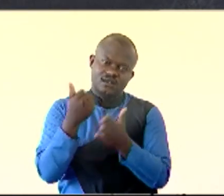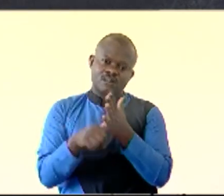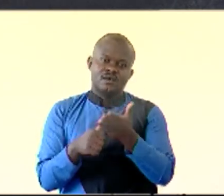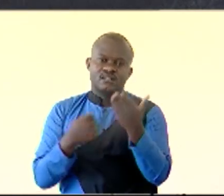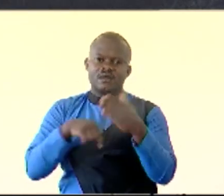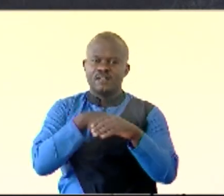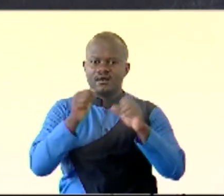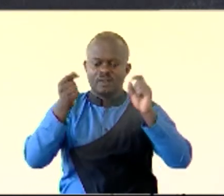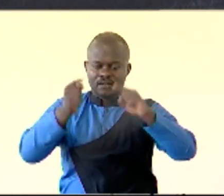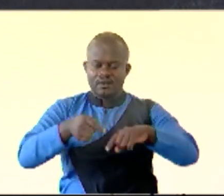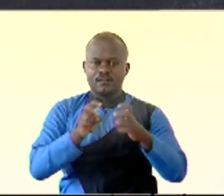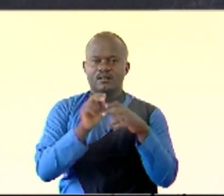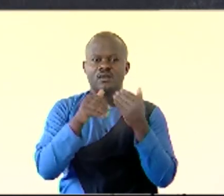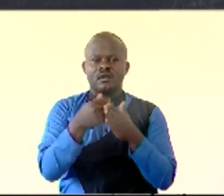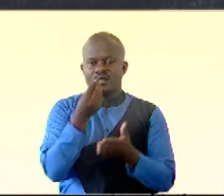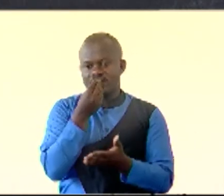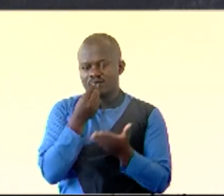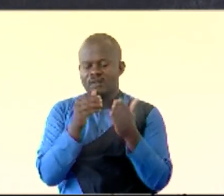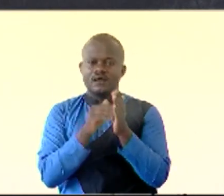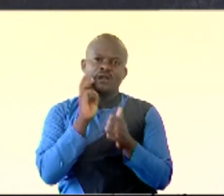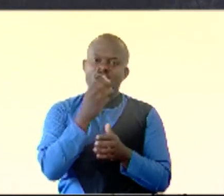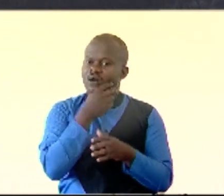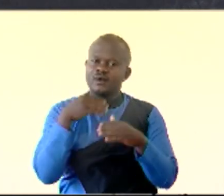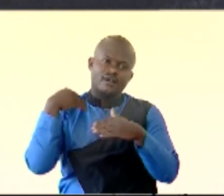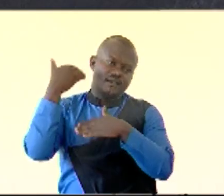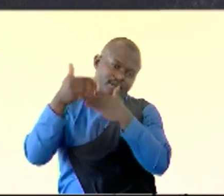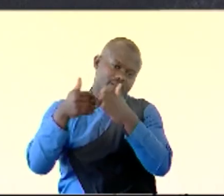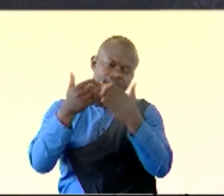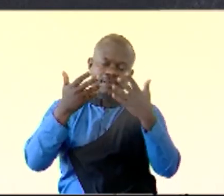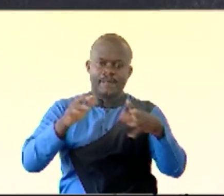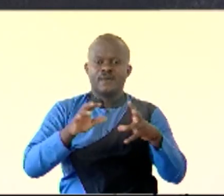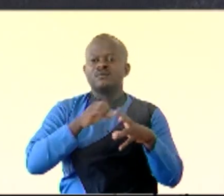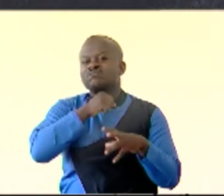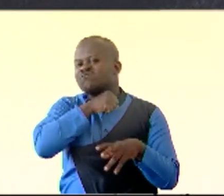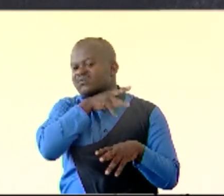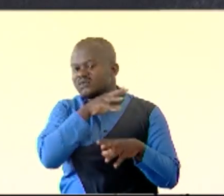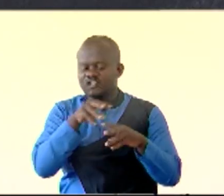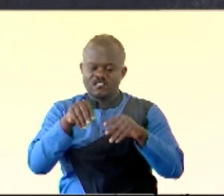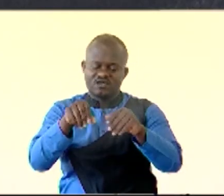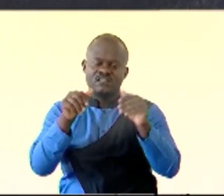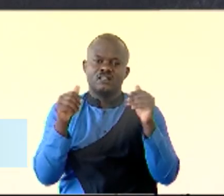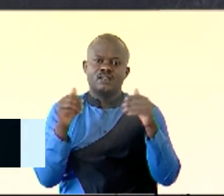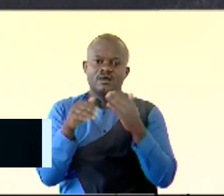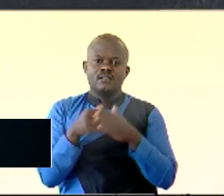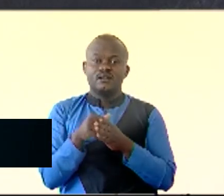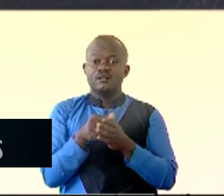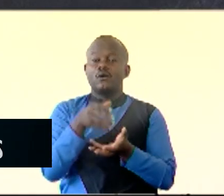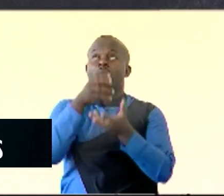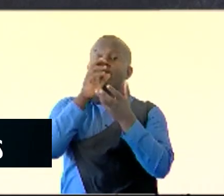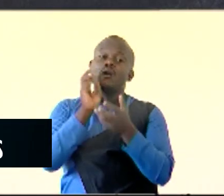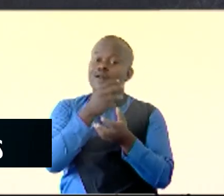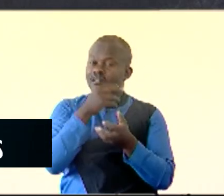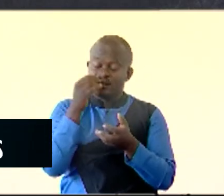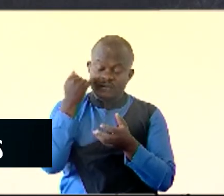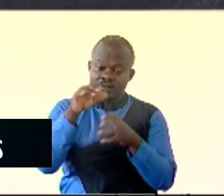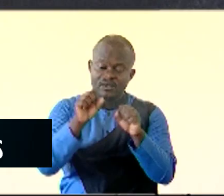can come in contact with the food or water, and you find the water has been contaminated. And eventually, the person will take that water, and if you take